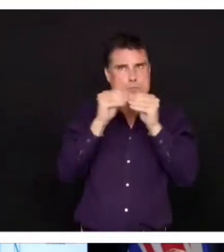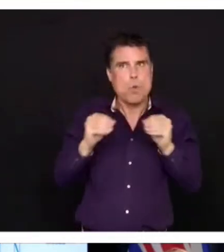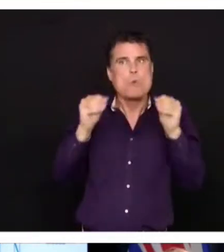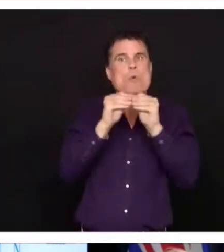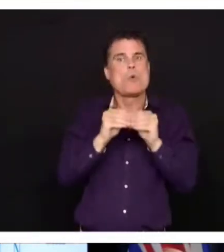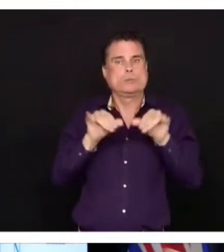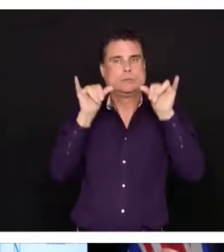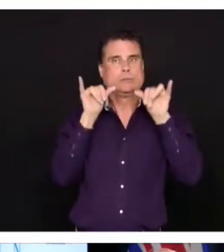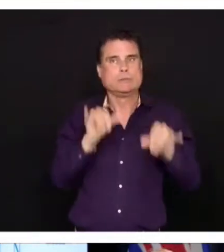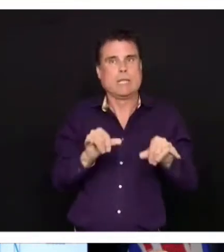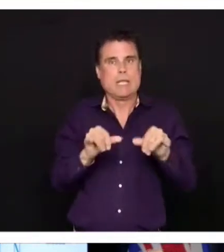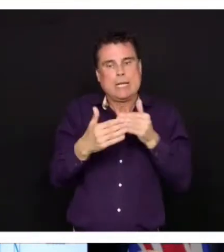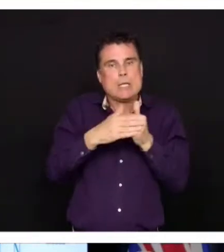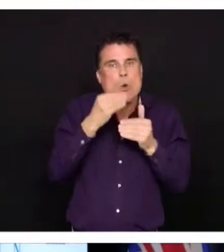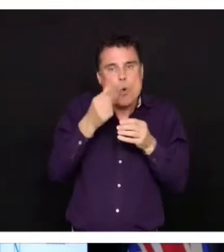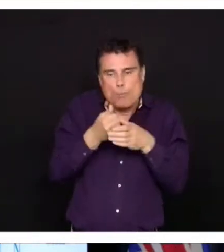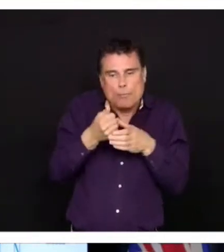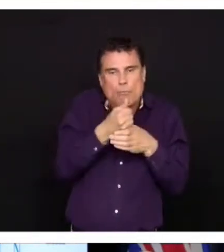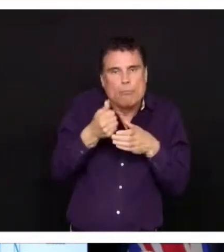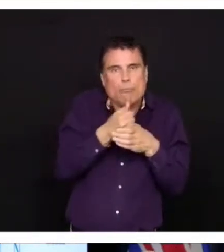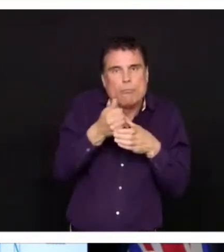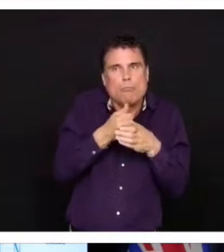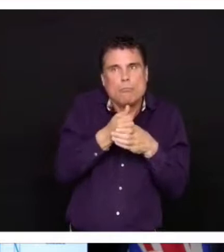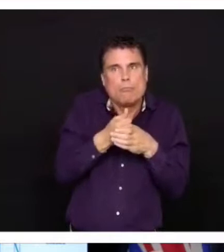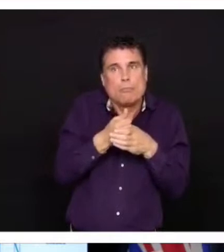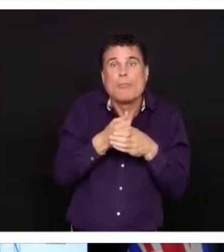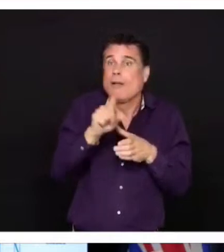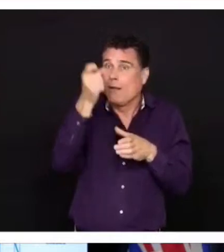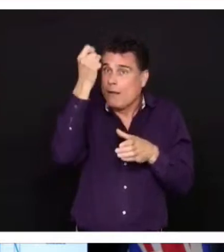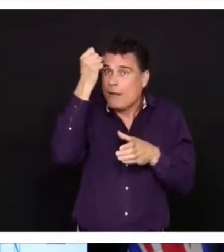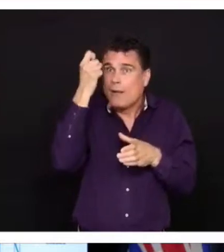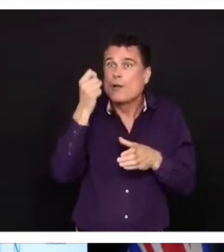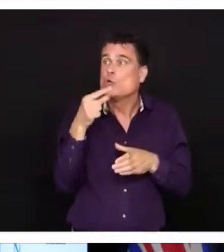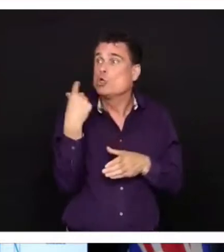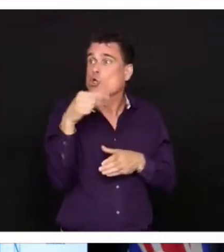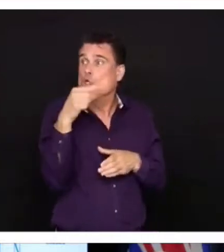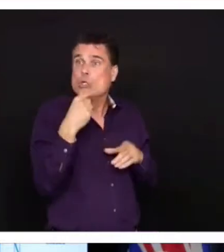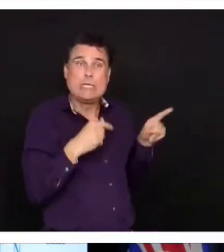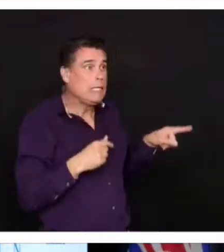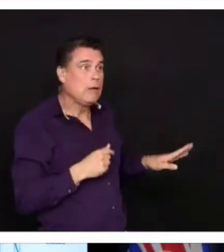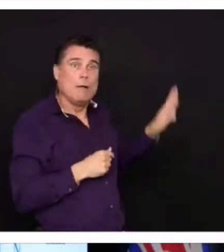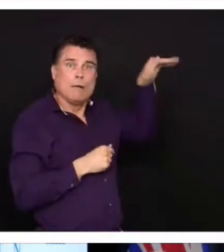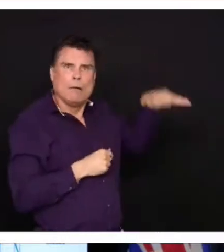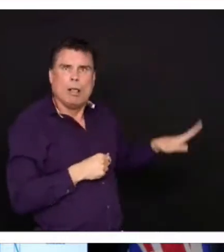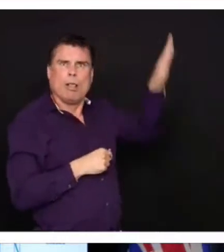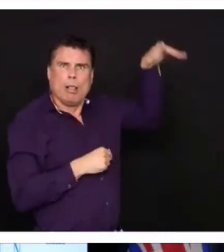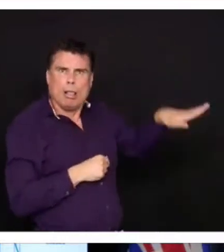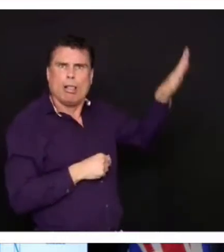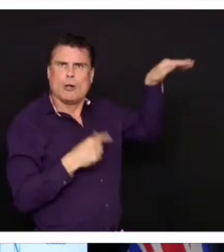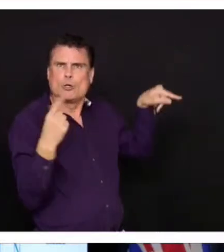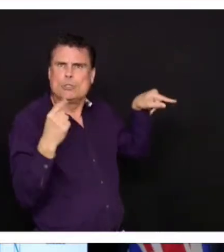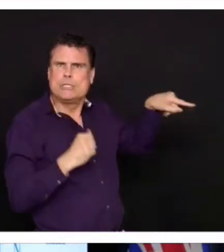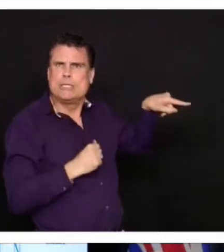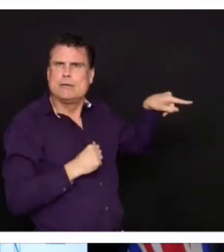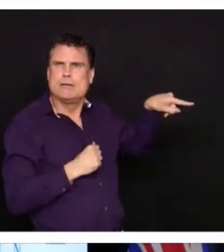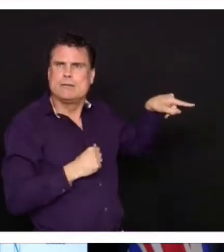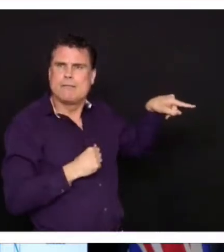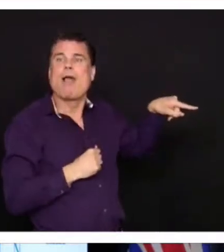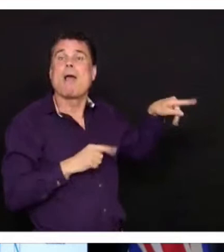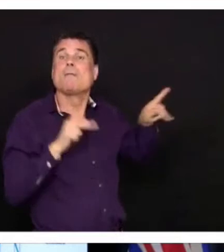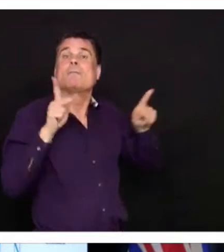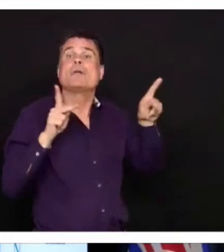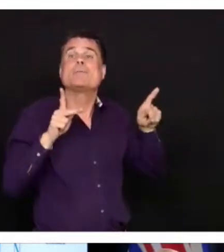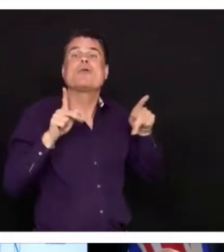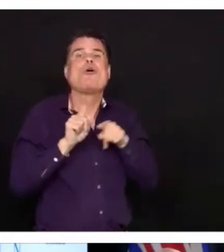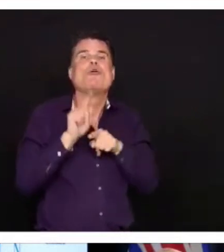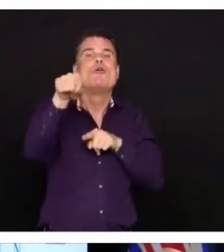is that it is important, we believe, for mental and social health for people to be able to go outside, but to do it safely and to maintain those